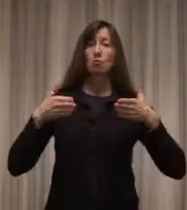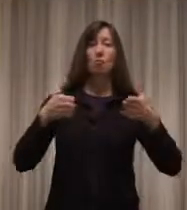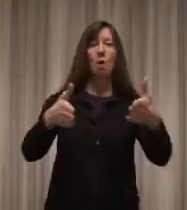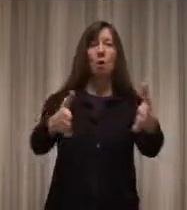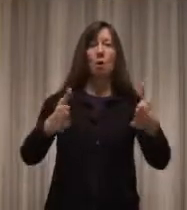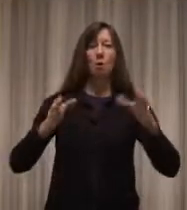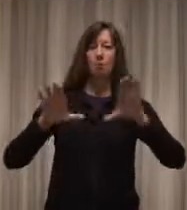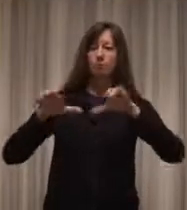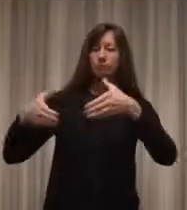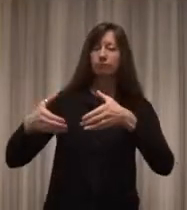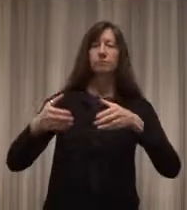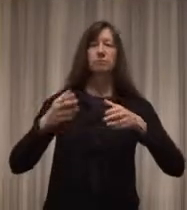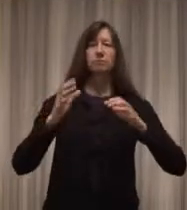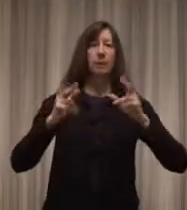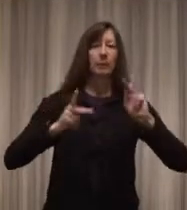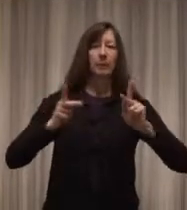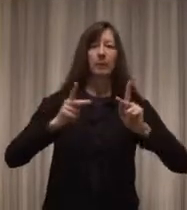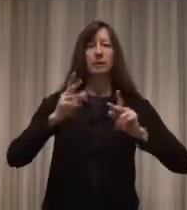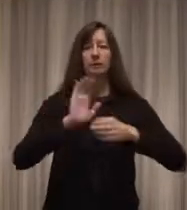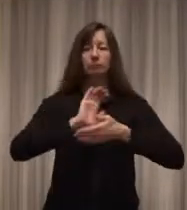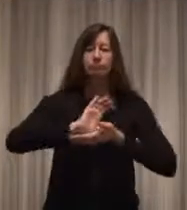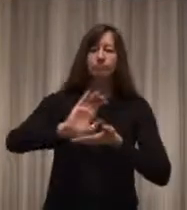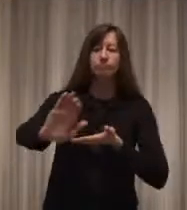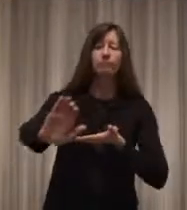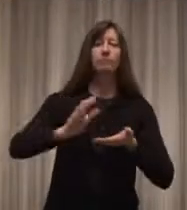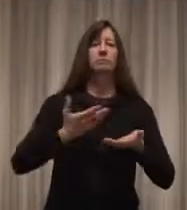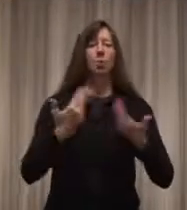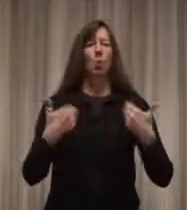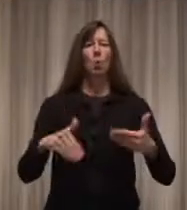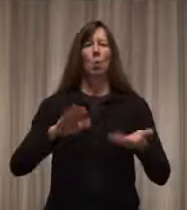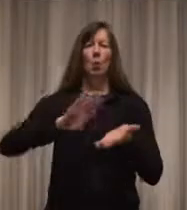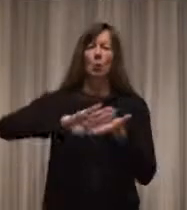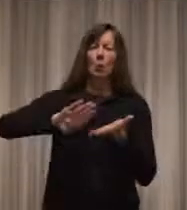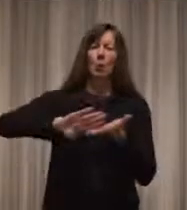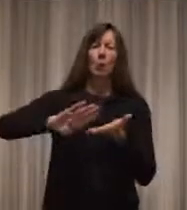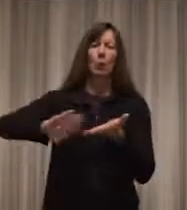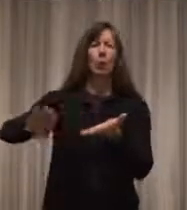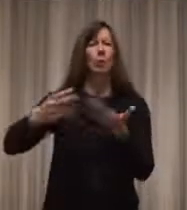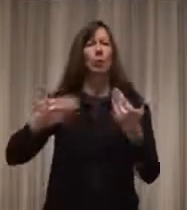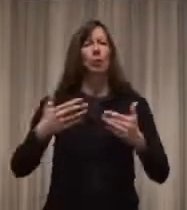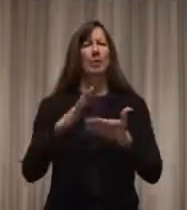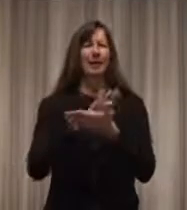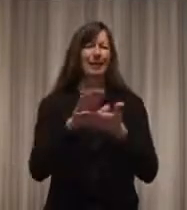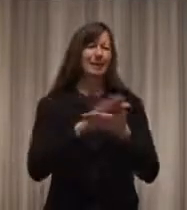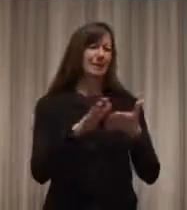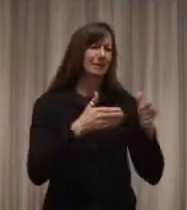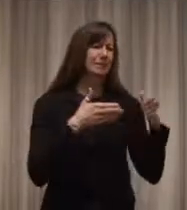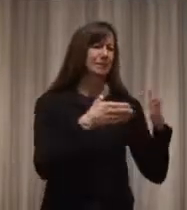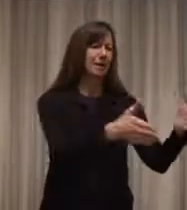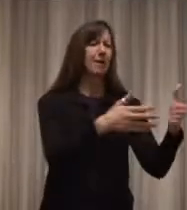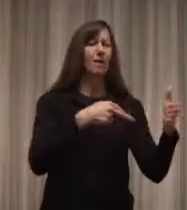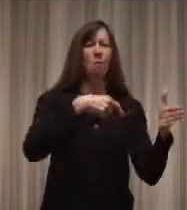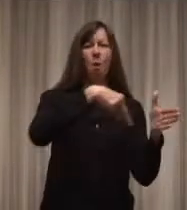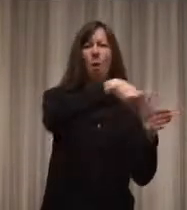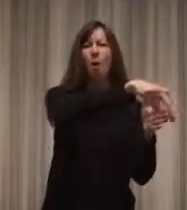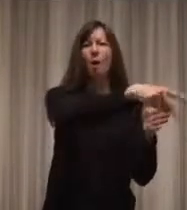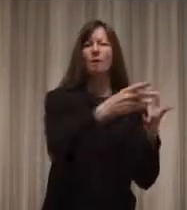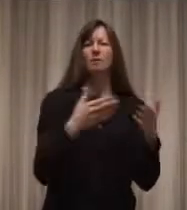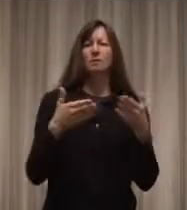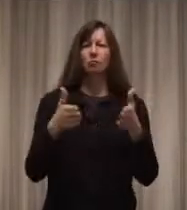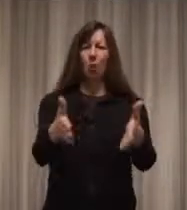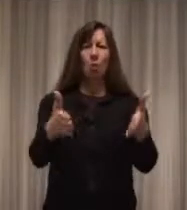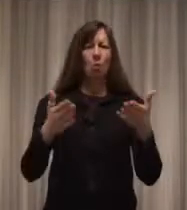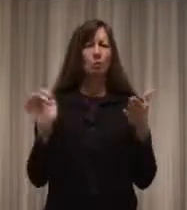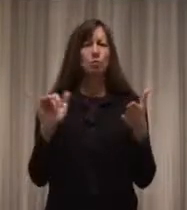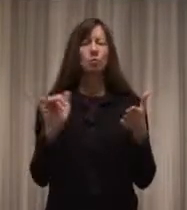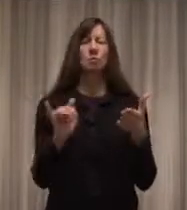clear snow from roads and sidewalks. This was a really long duration and, of course, high intensity and high